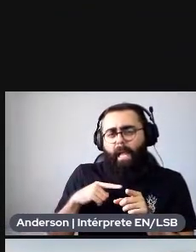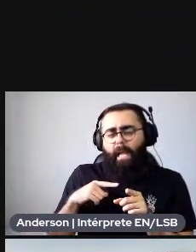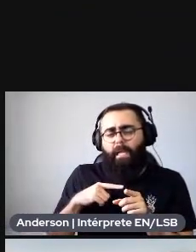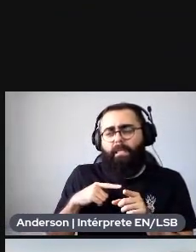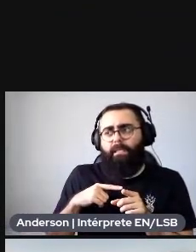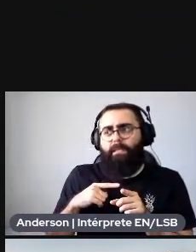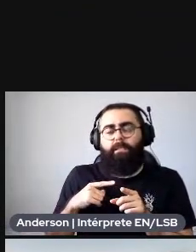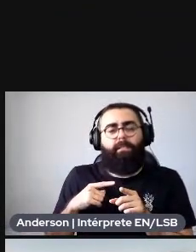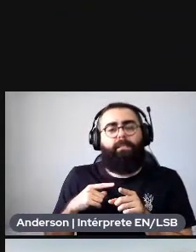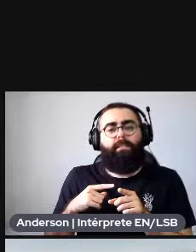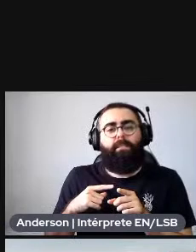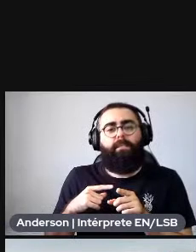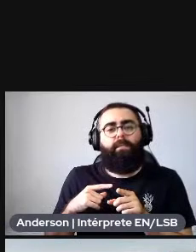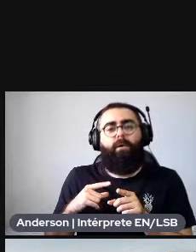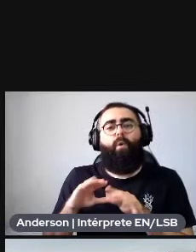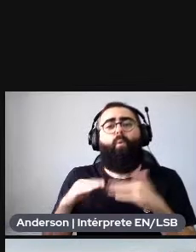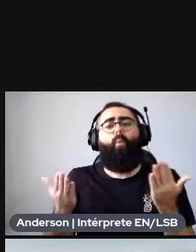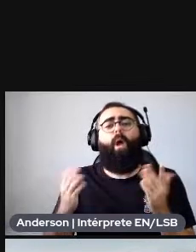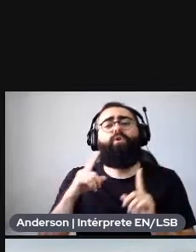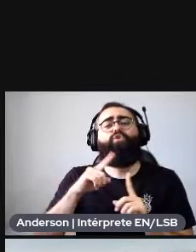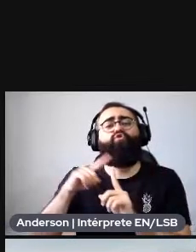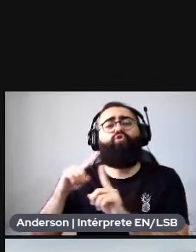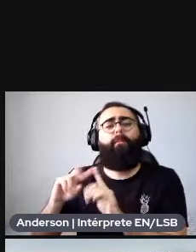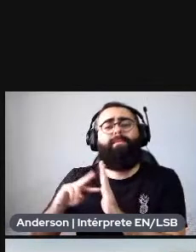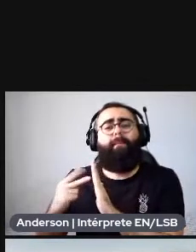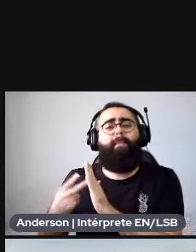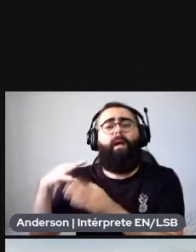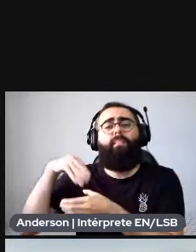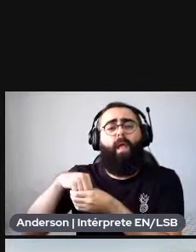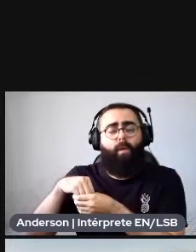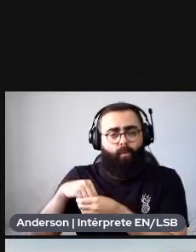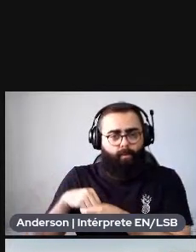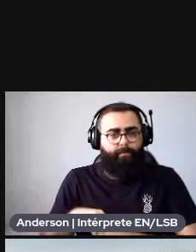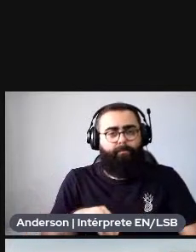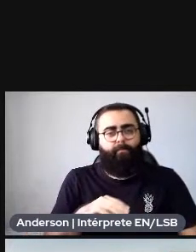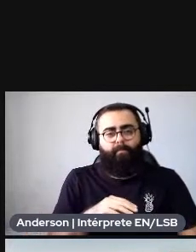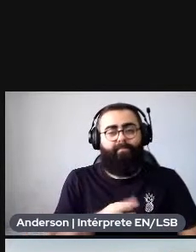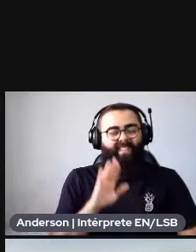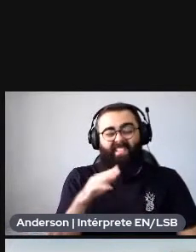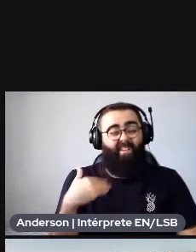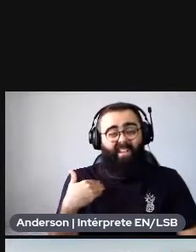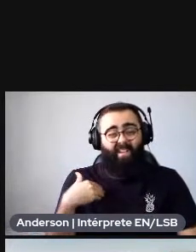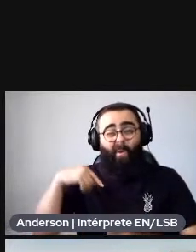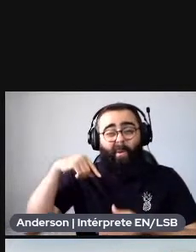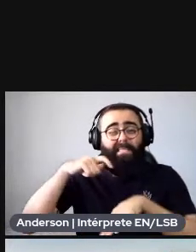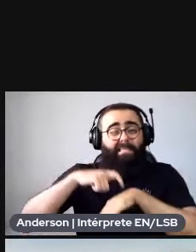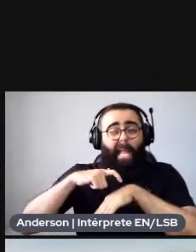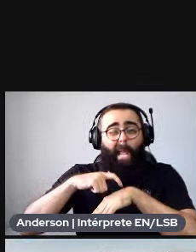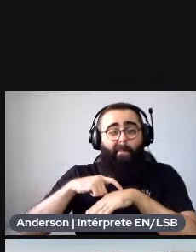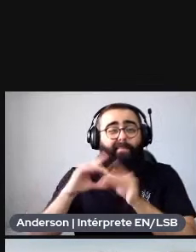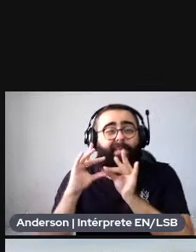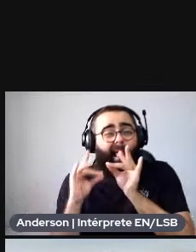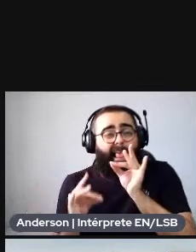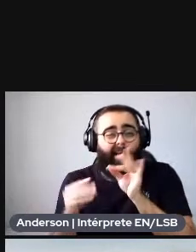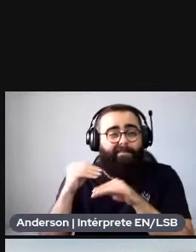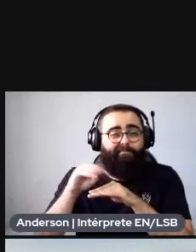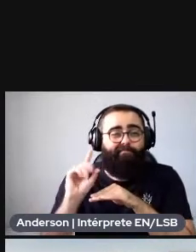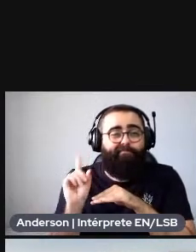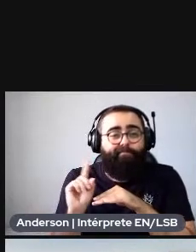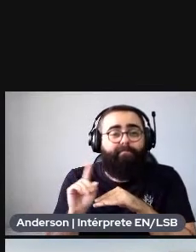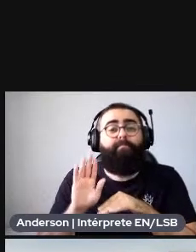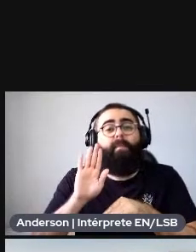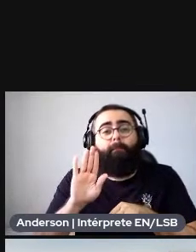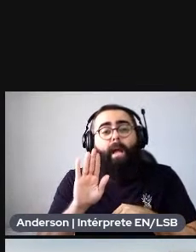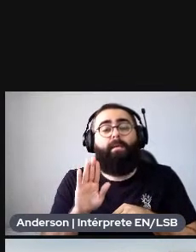small variant, is more productive. So without going into detail, we use a particular classification that is